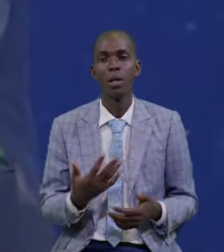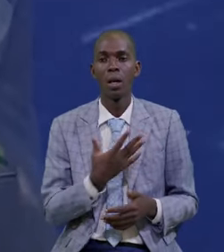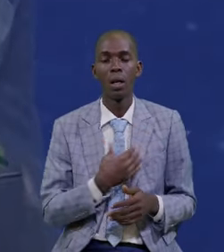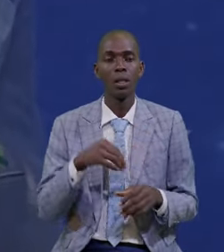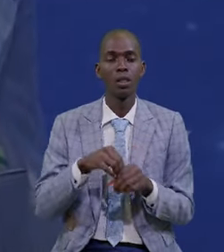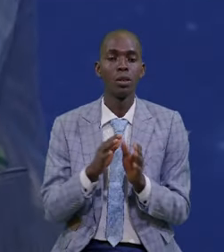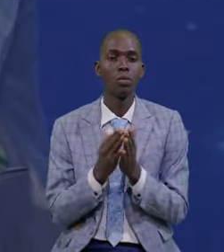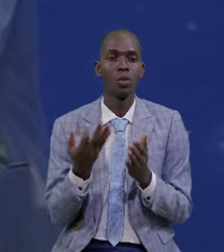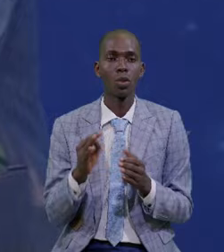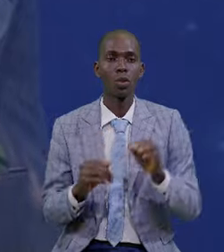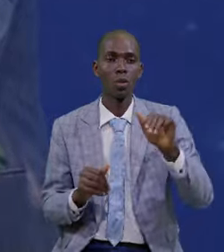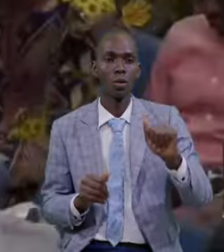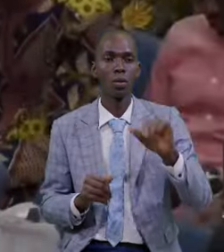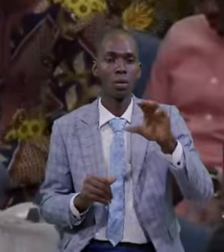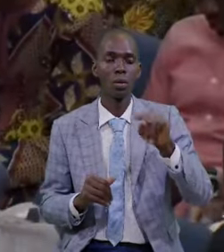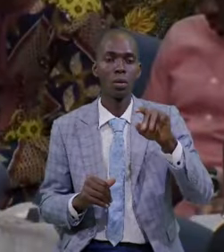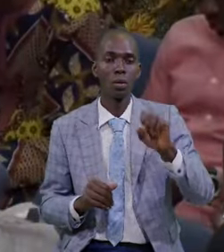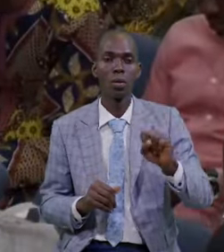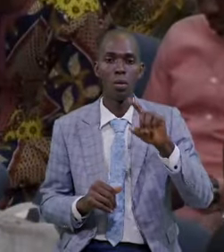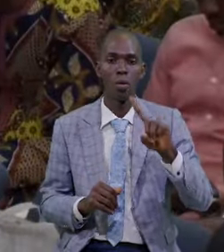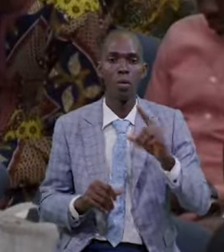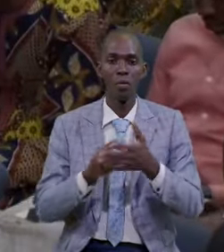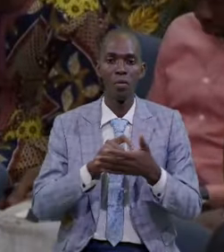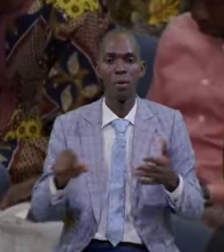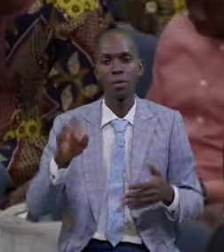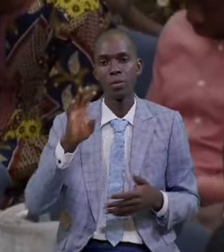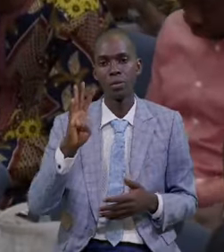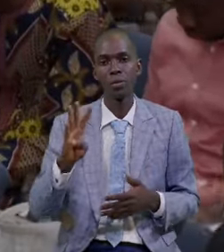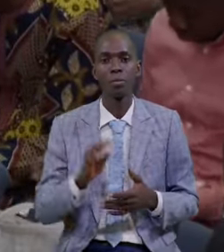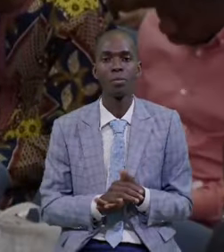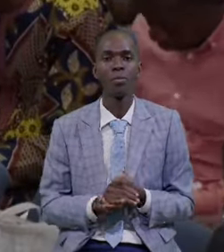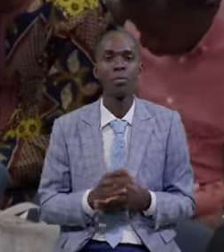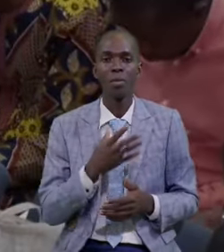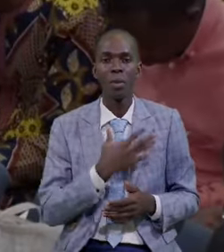1, reading from verse 4, and